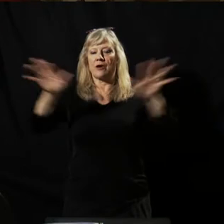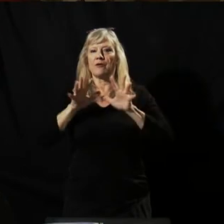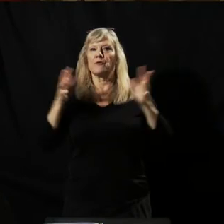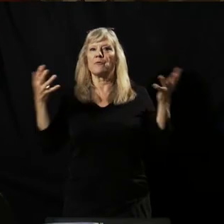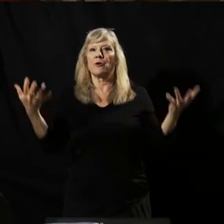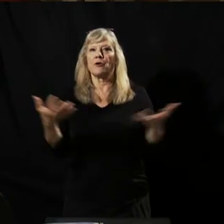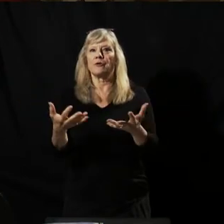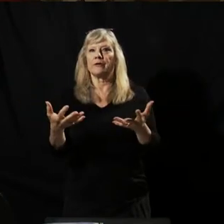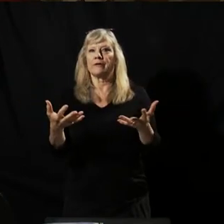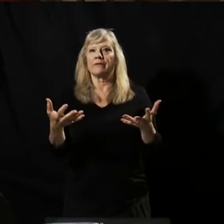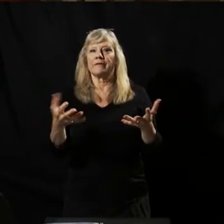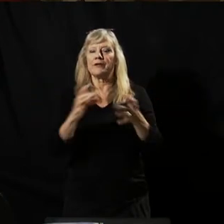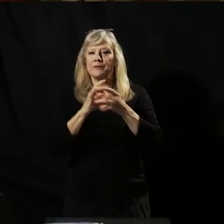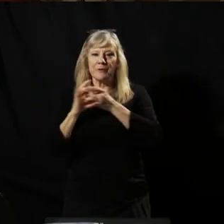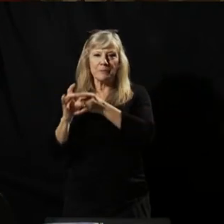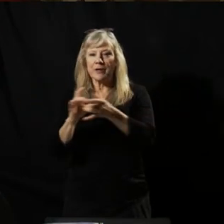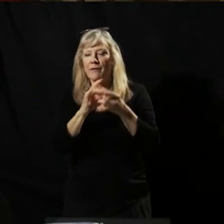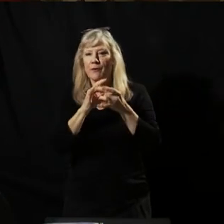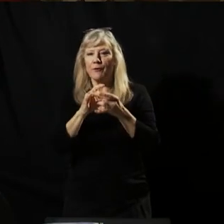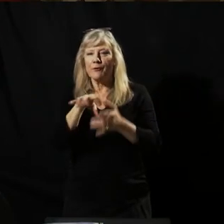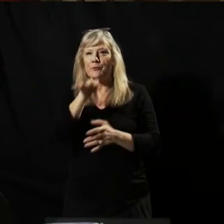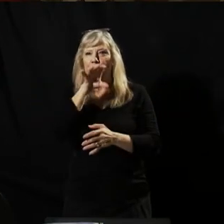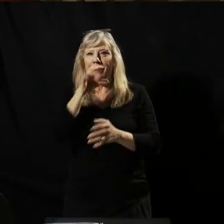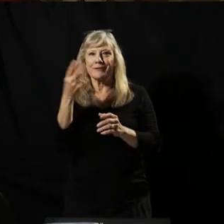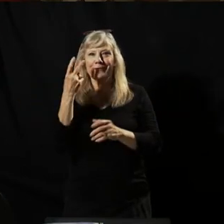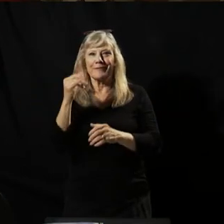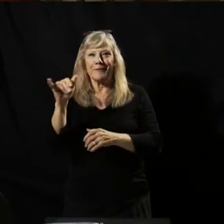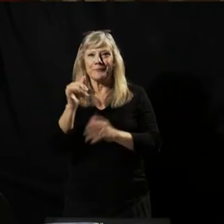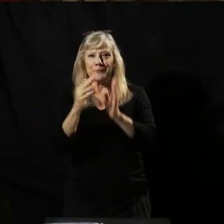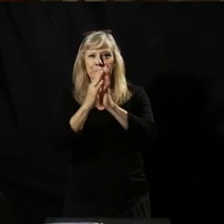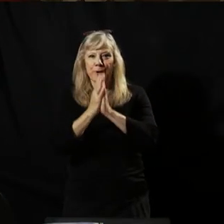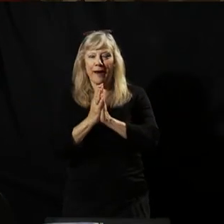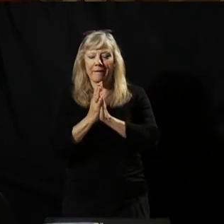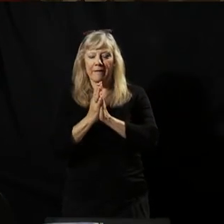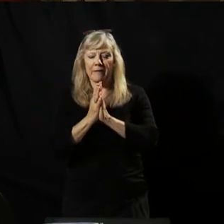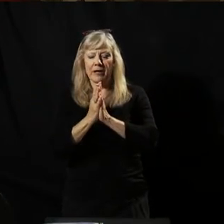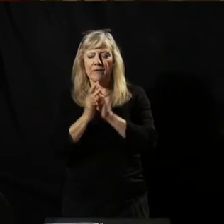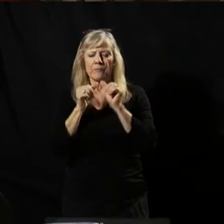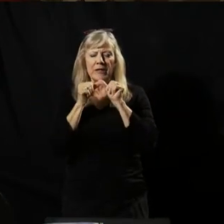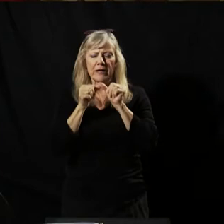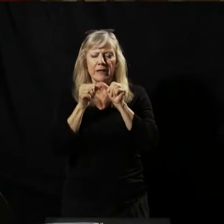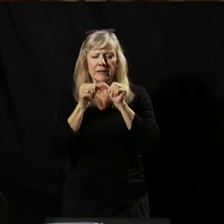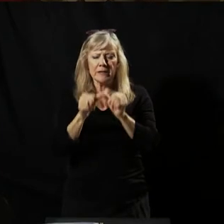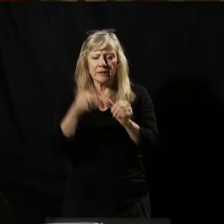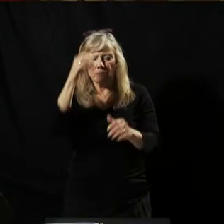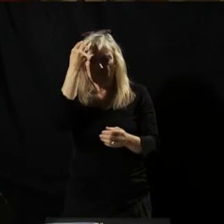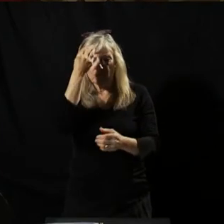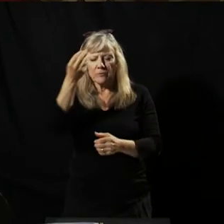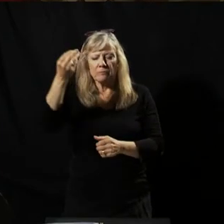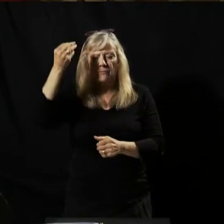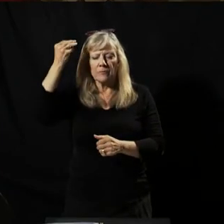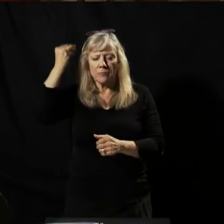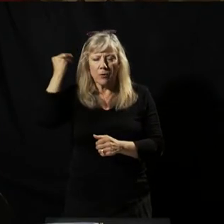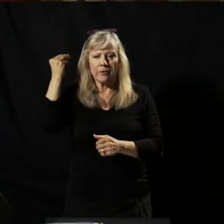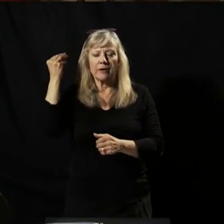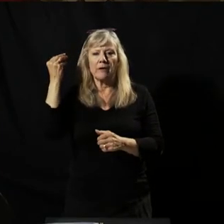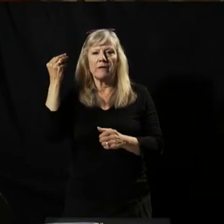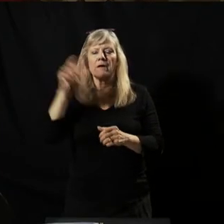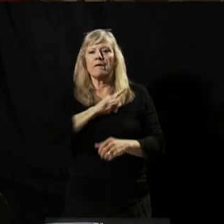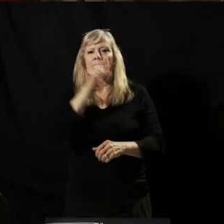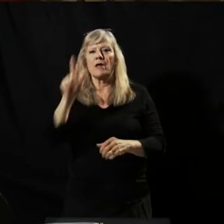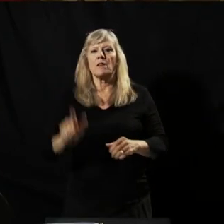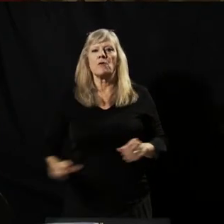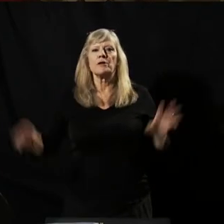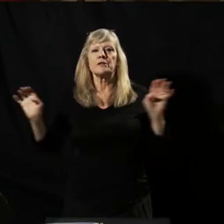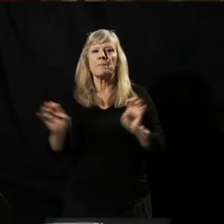come together to watch and to pray. If we keep the memorial of the Lord's Paschal solemnity